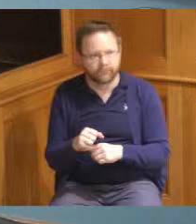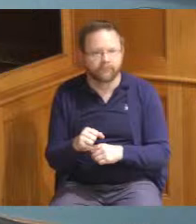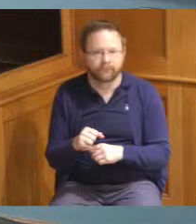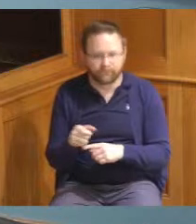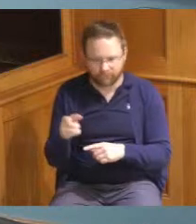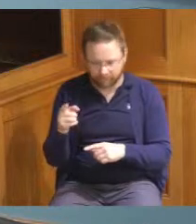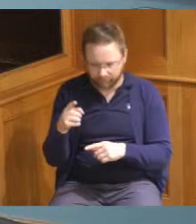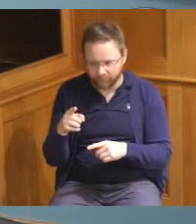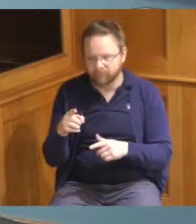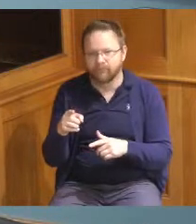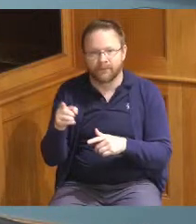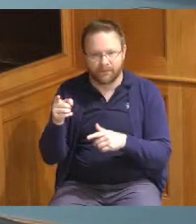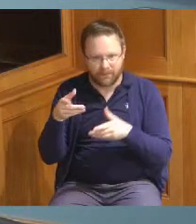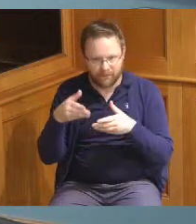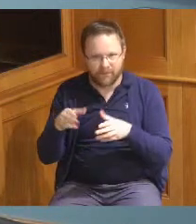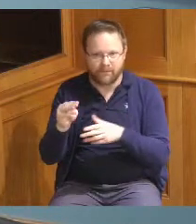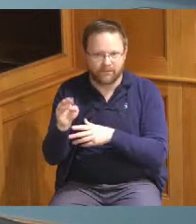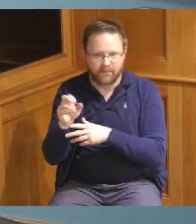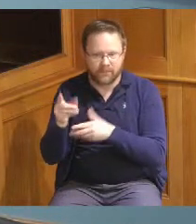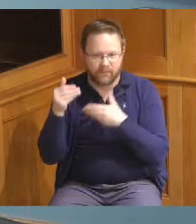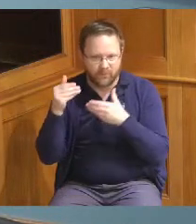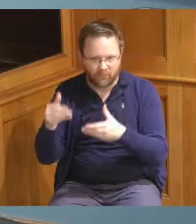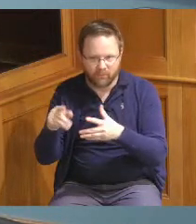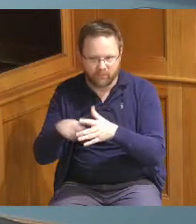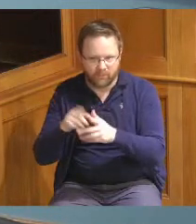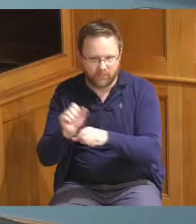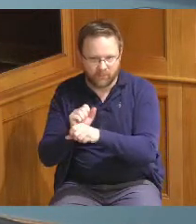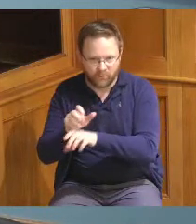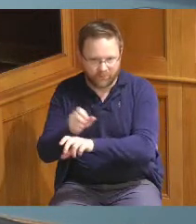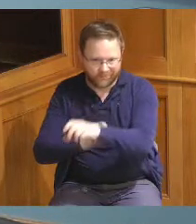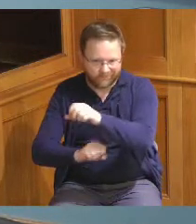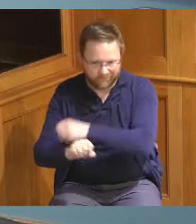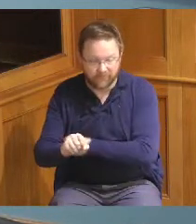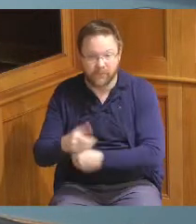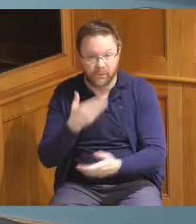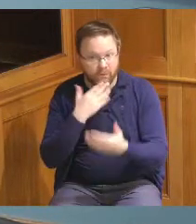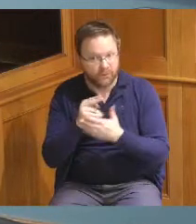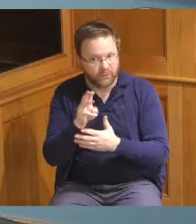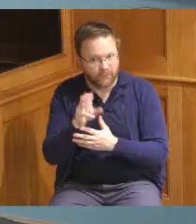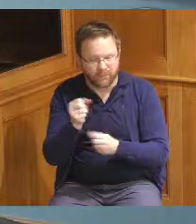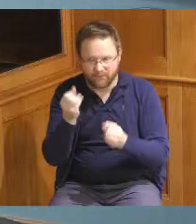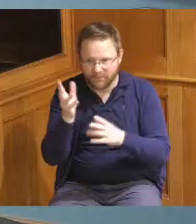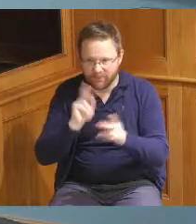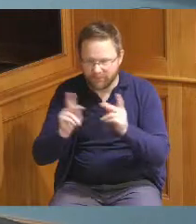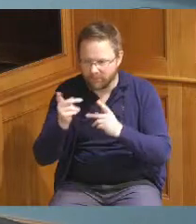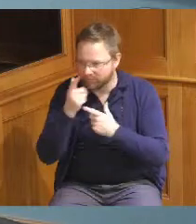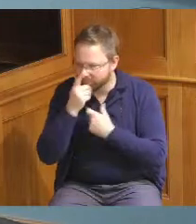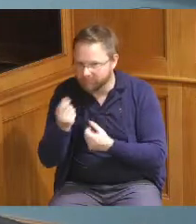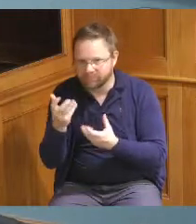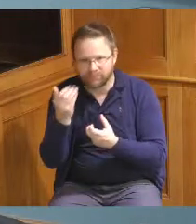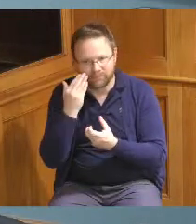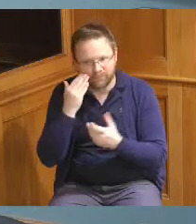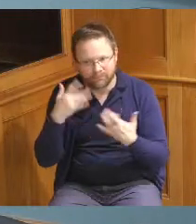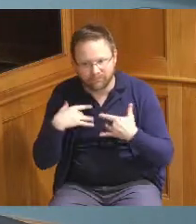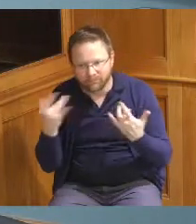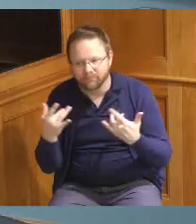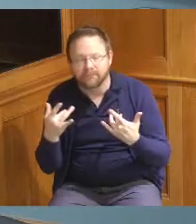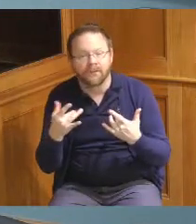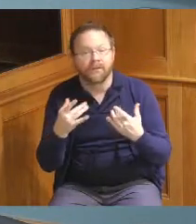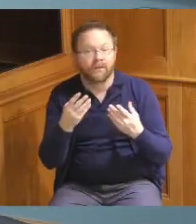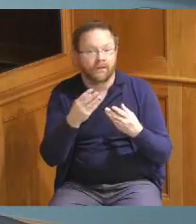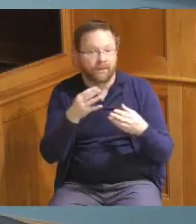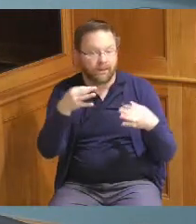land, the property. all right, good news for those interested in that. Yes, and the resolution will be in your regular items.